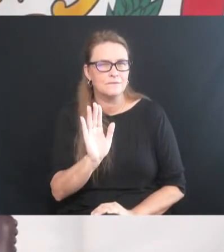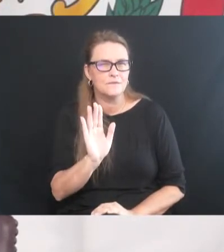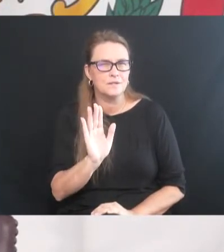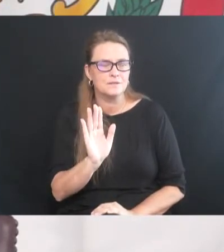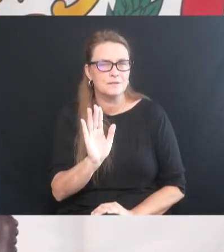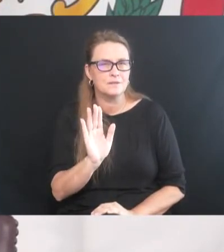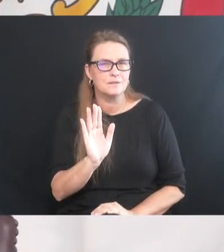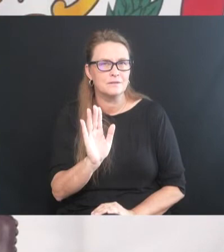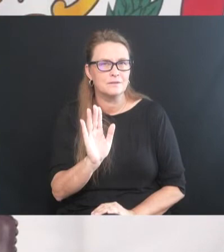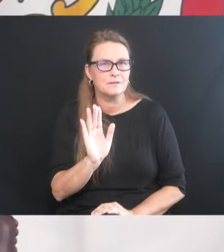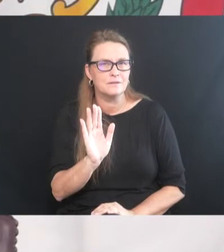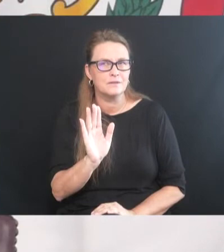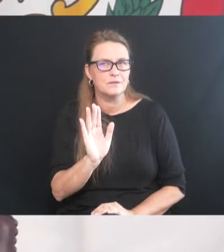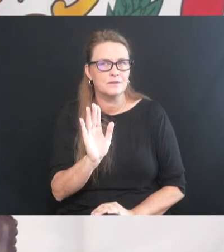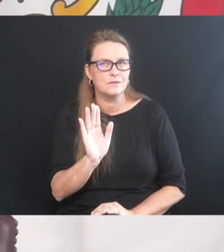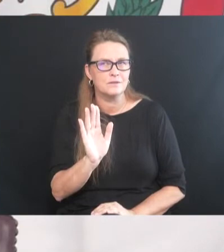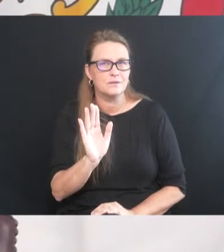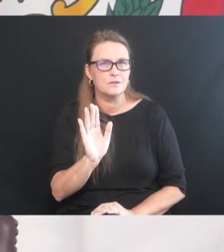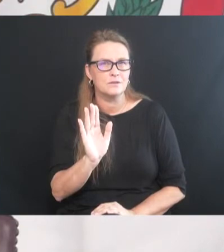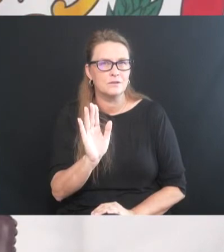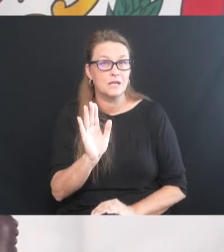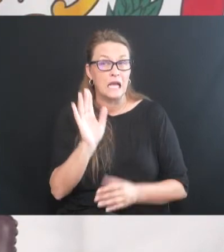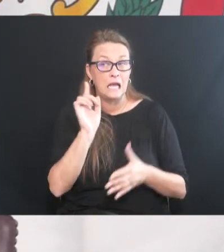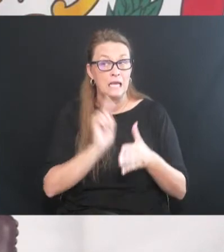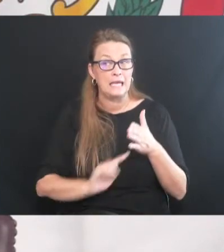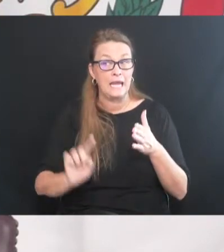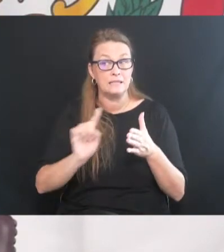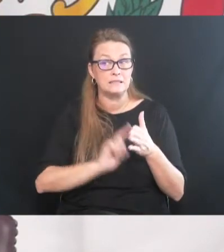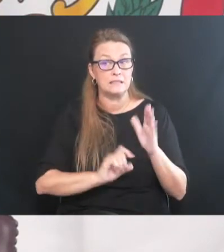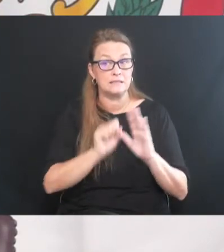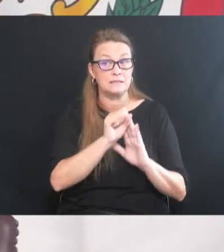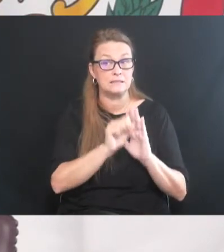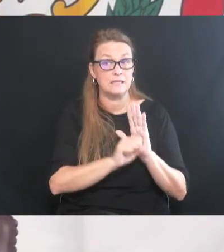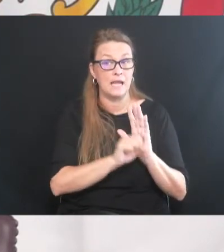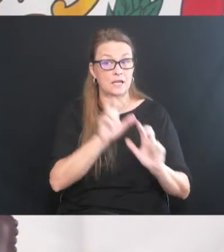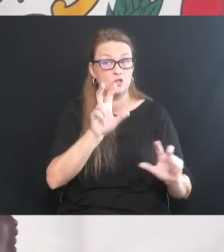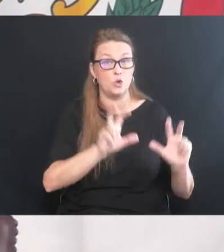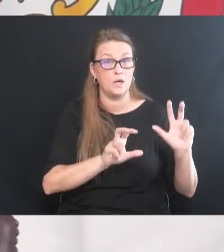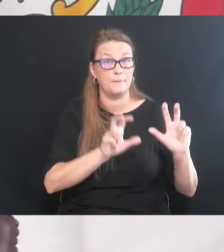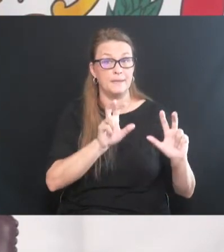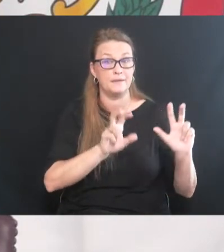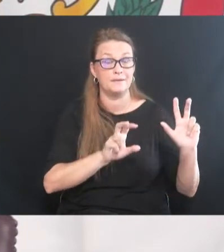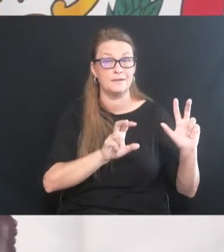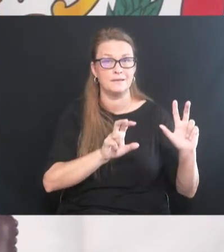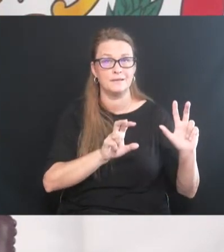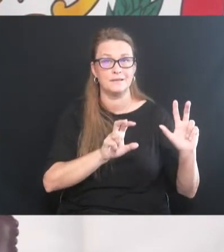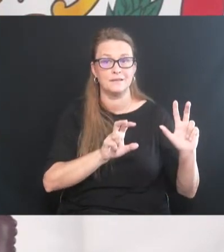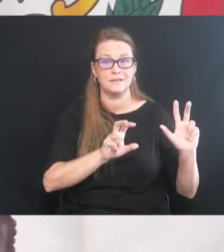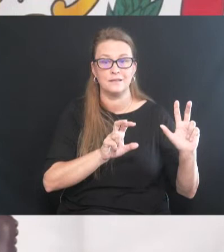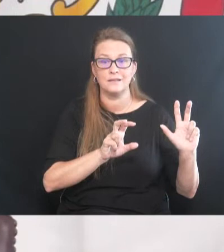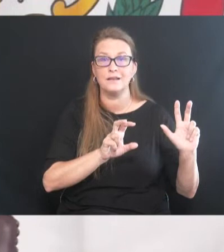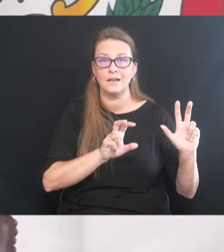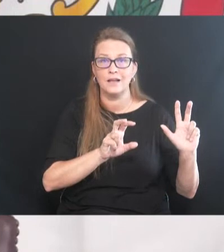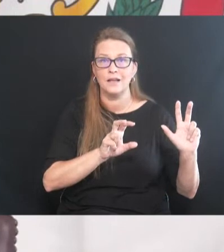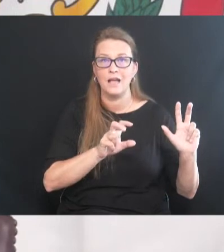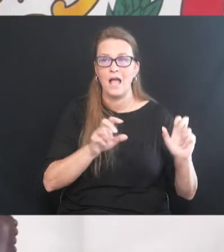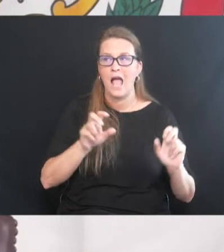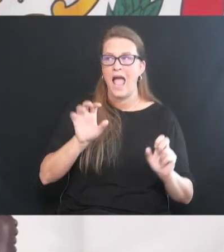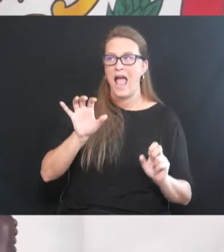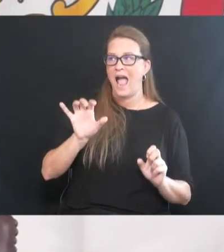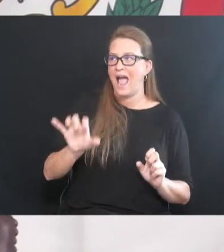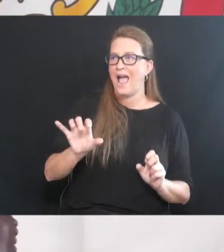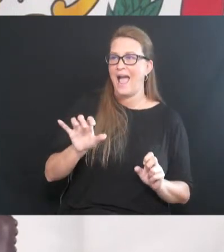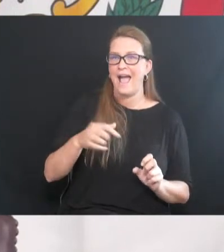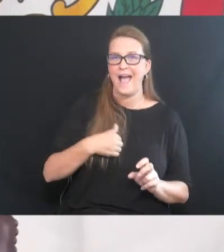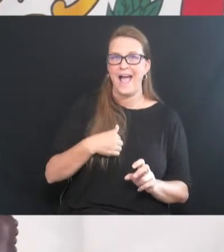if right after canceling the state tournament, I could some way have had a crystal ball and told you,